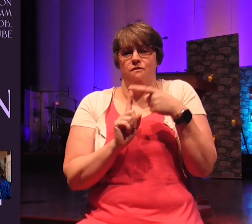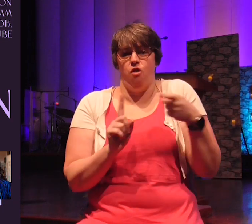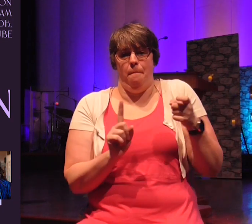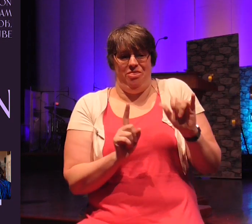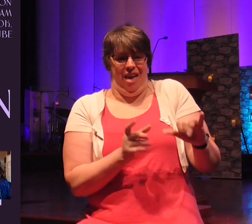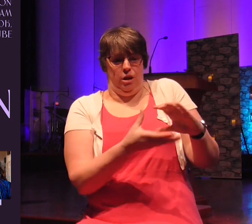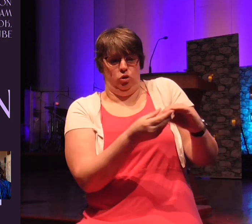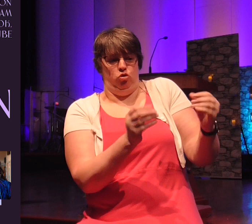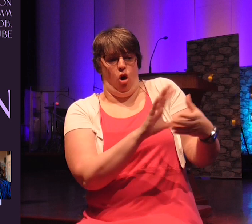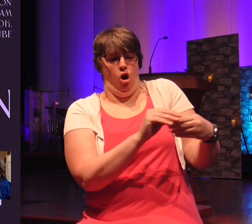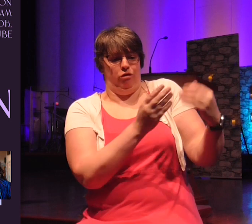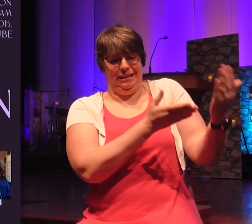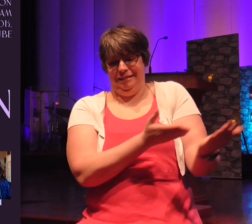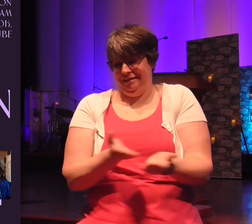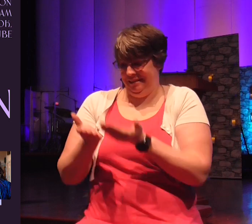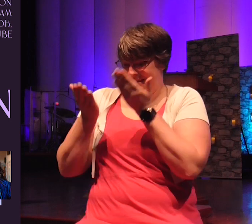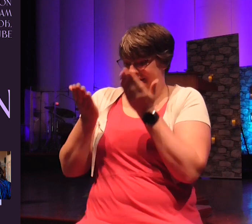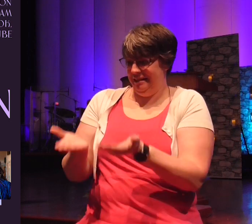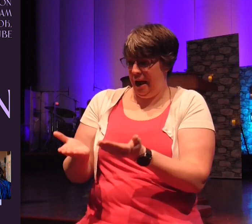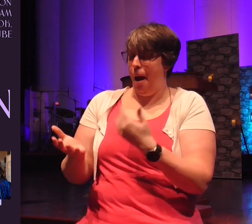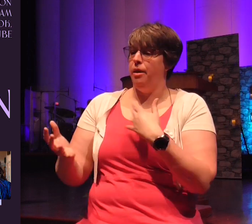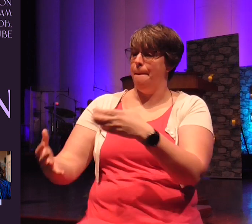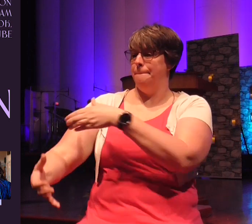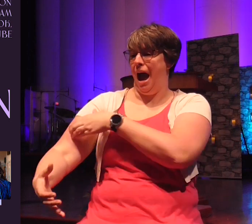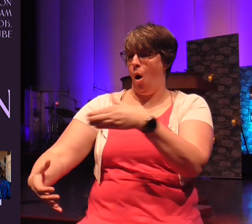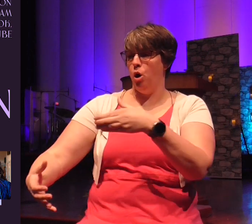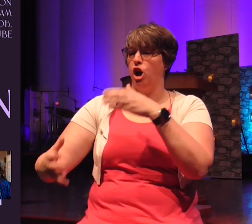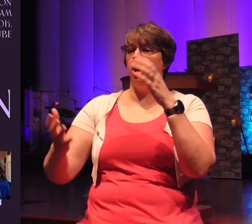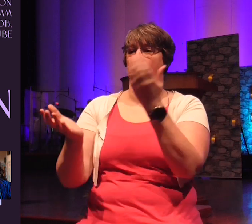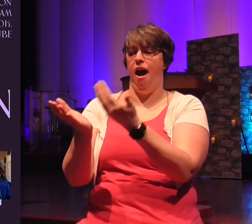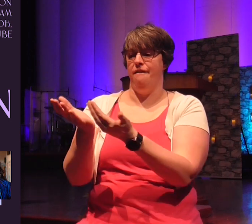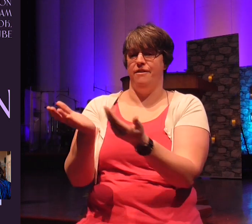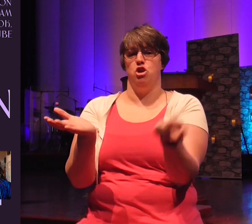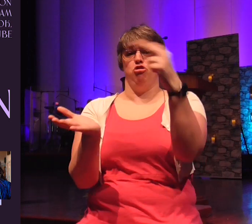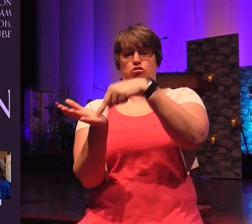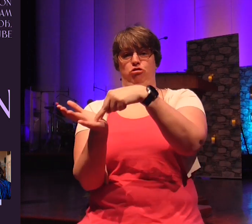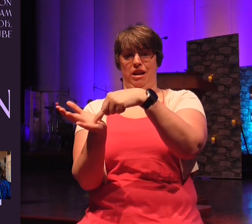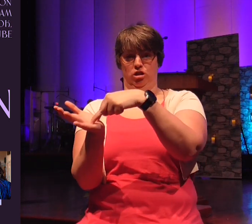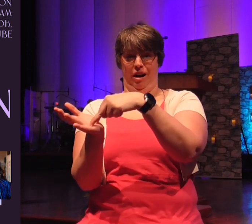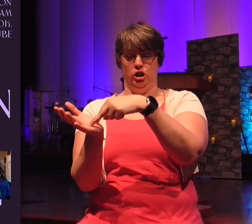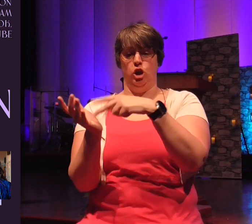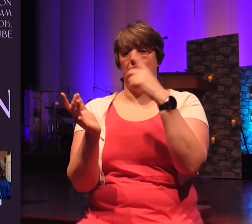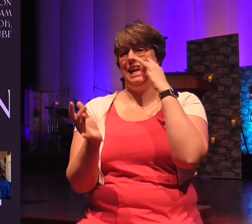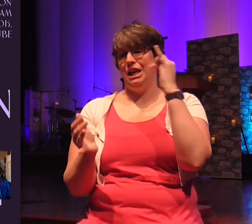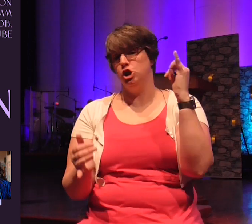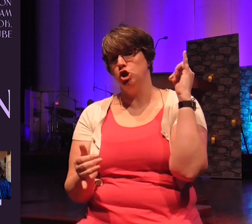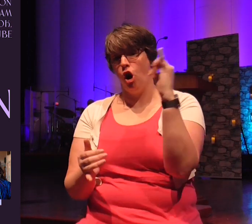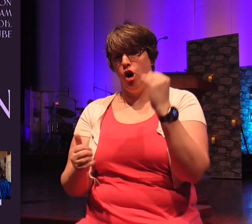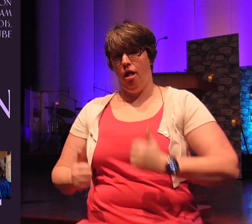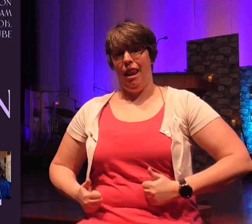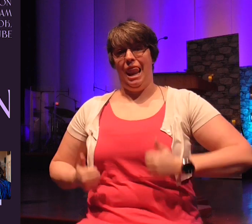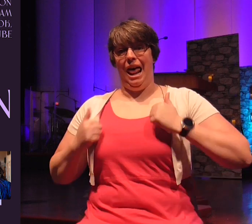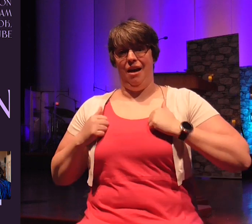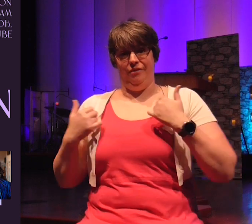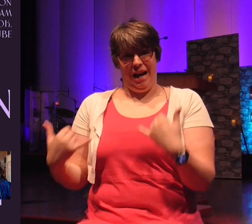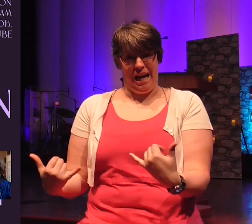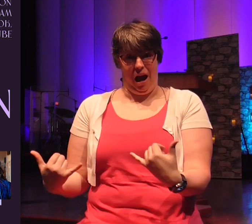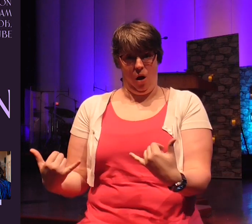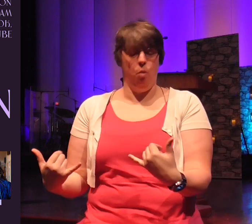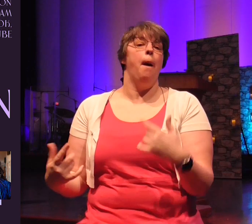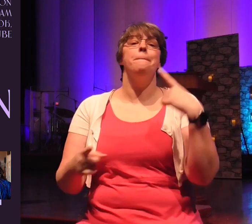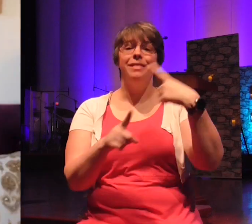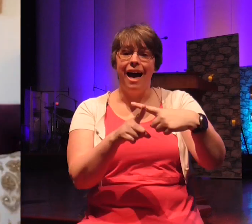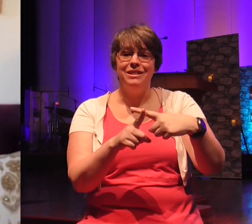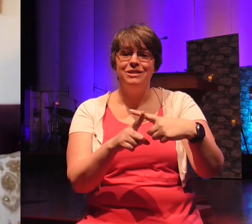story into the message, the power of resurrection, eternal life now. Plus, as always, it's going to be